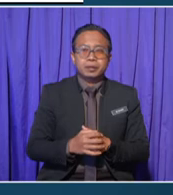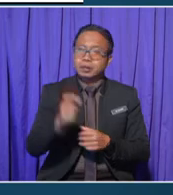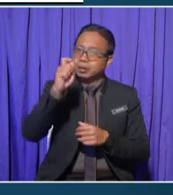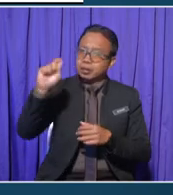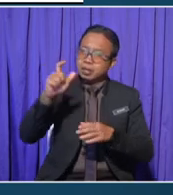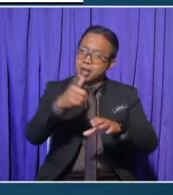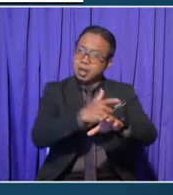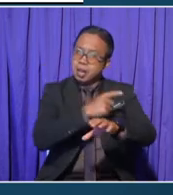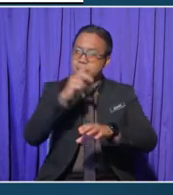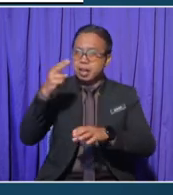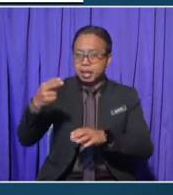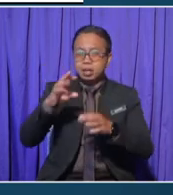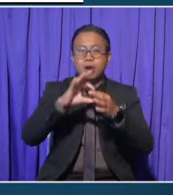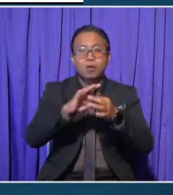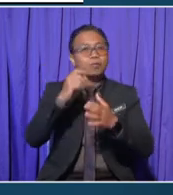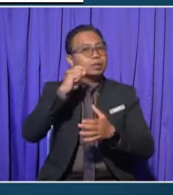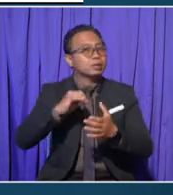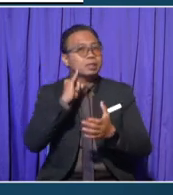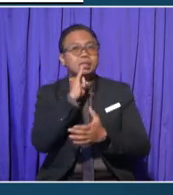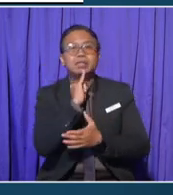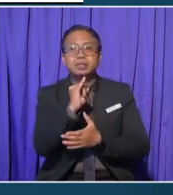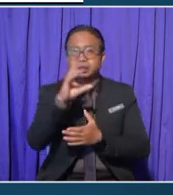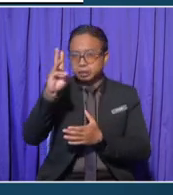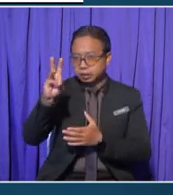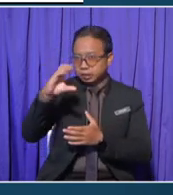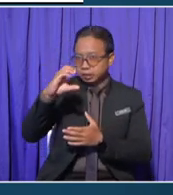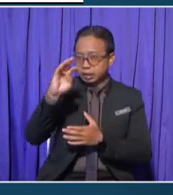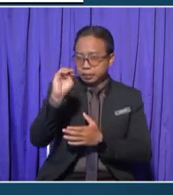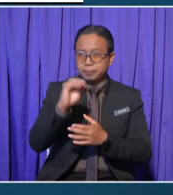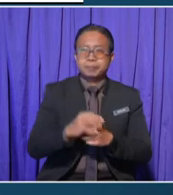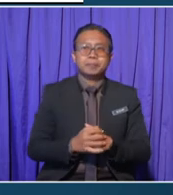The length of the pencil is 6 centimeters.